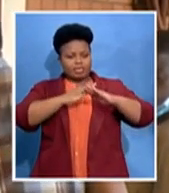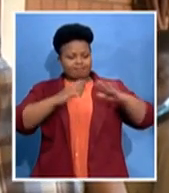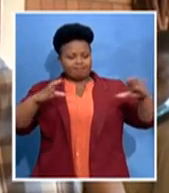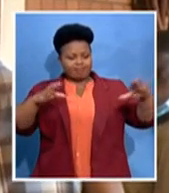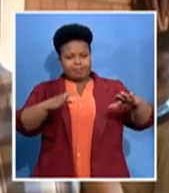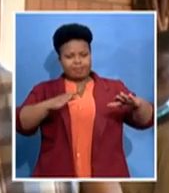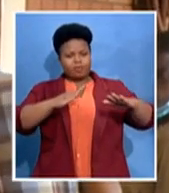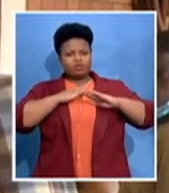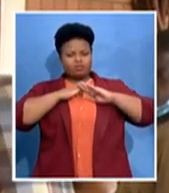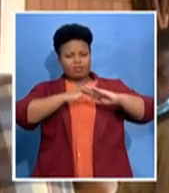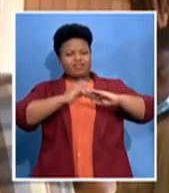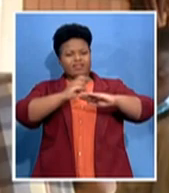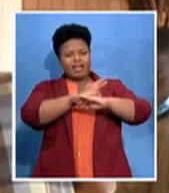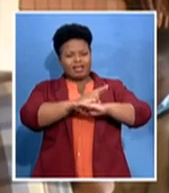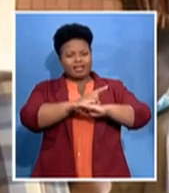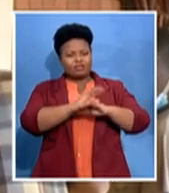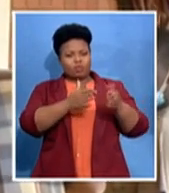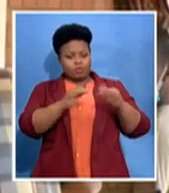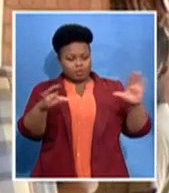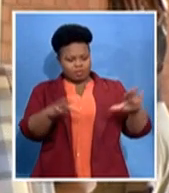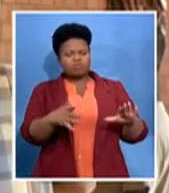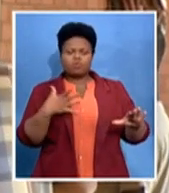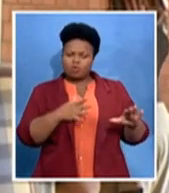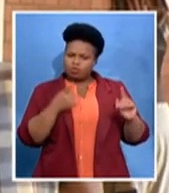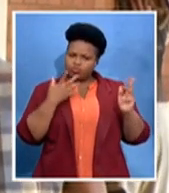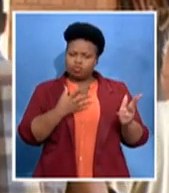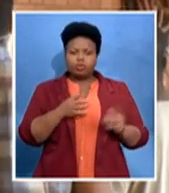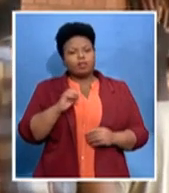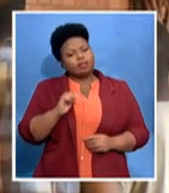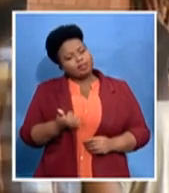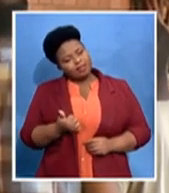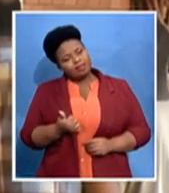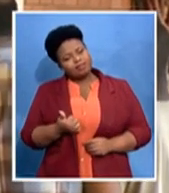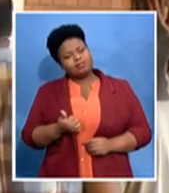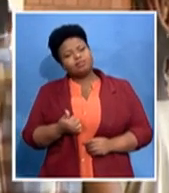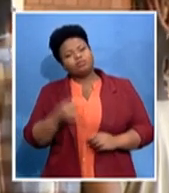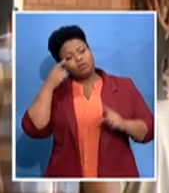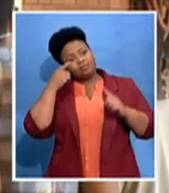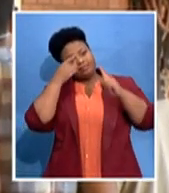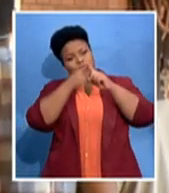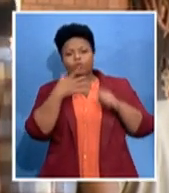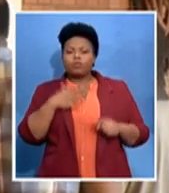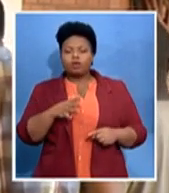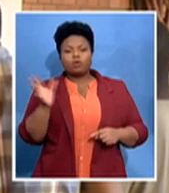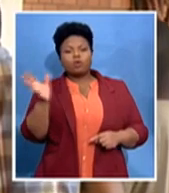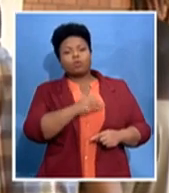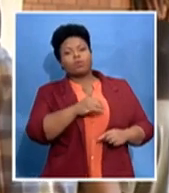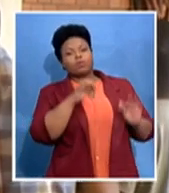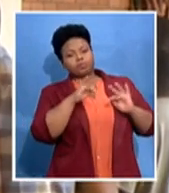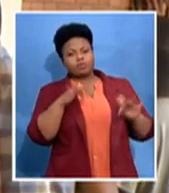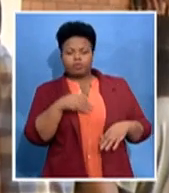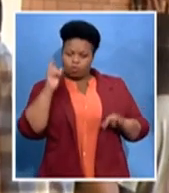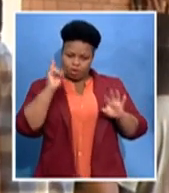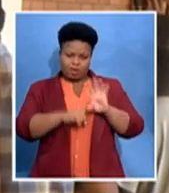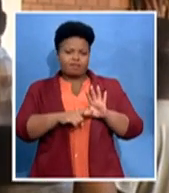will continue. The ultimate aim is that everybody who qualifies to be vaccinated in the country must